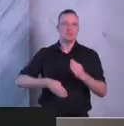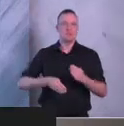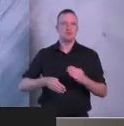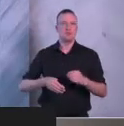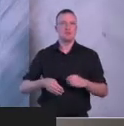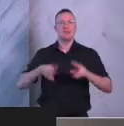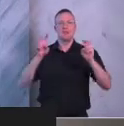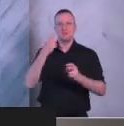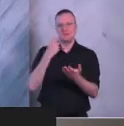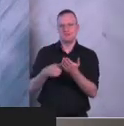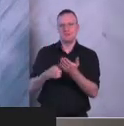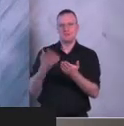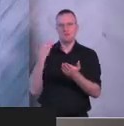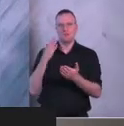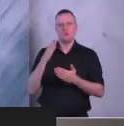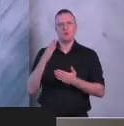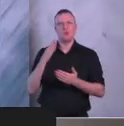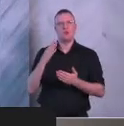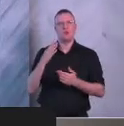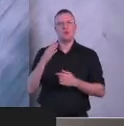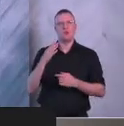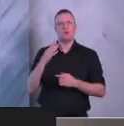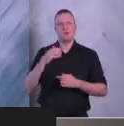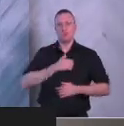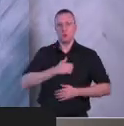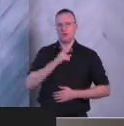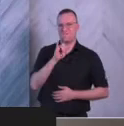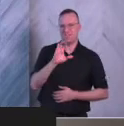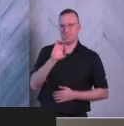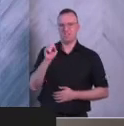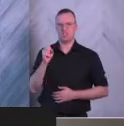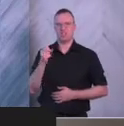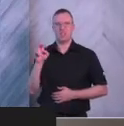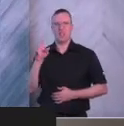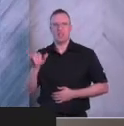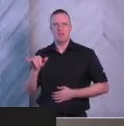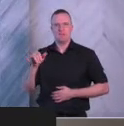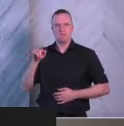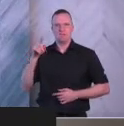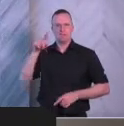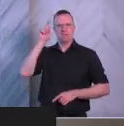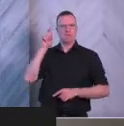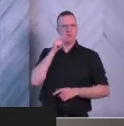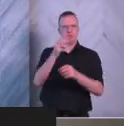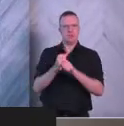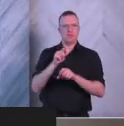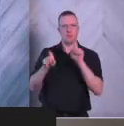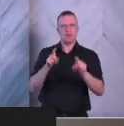was raised earlier, our apologies to Vic and to Shelley on the confusion around the questions that were not received. We did take a